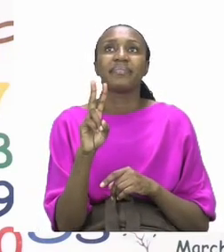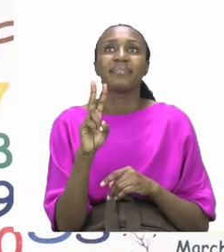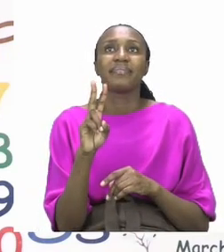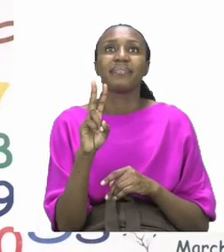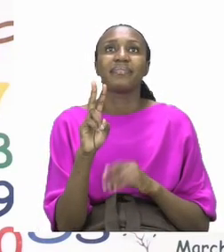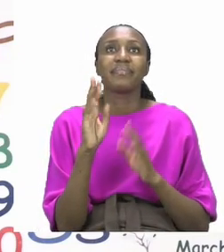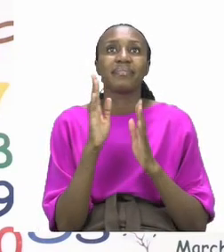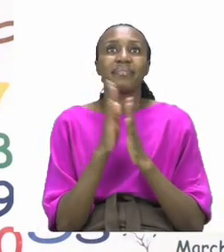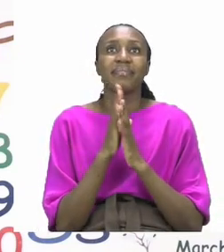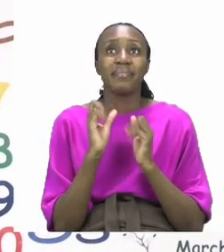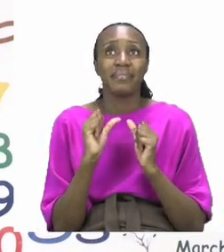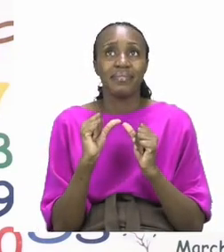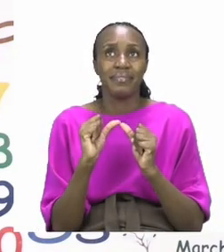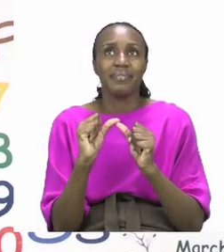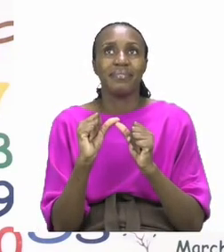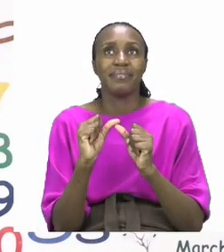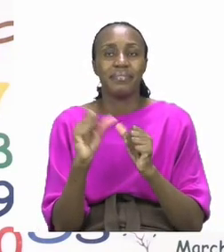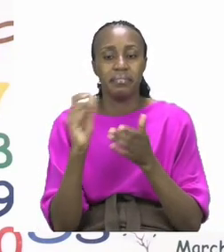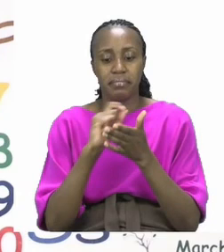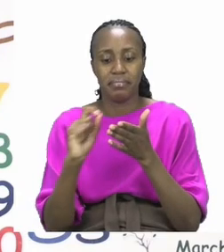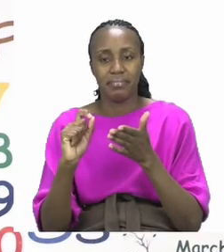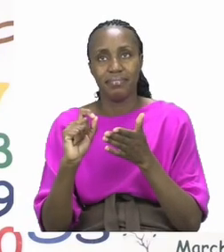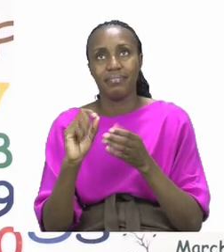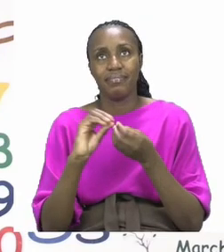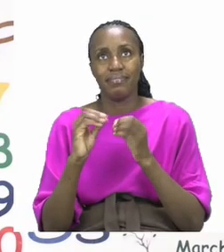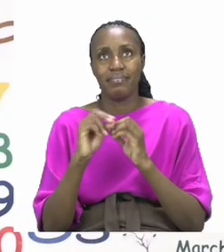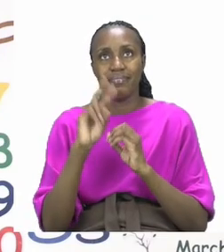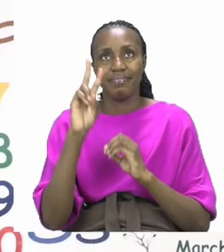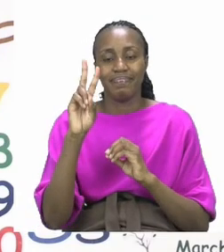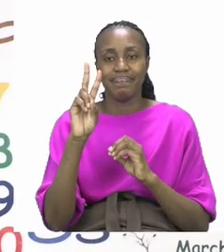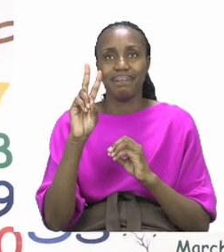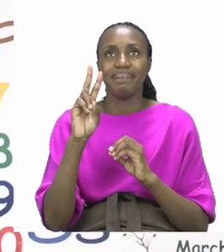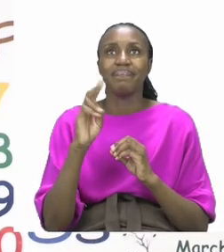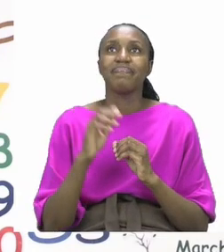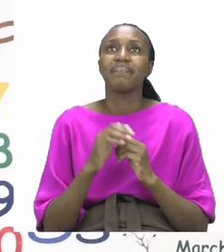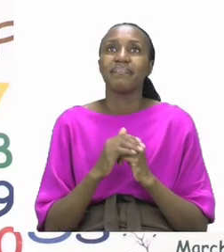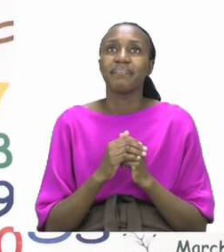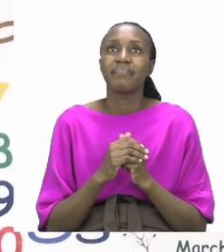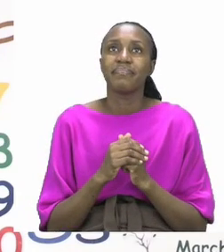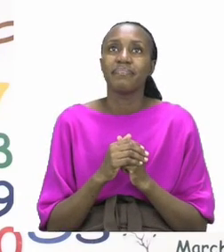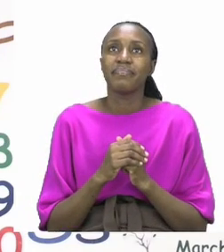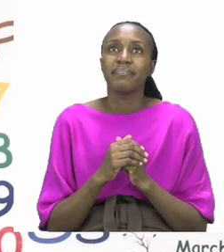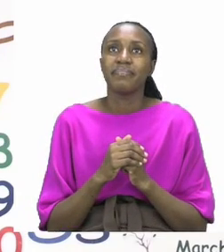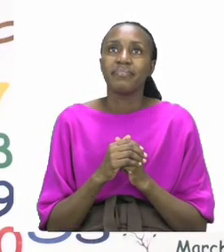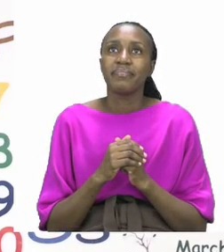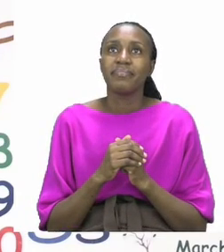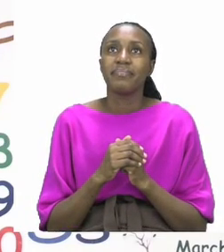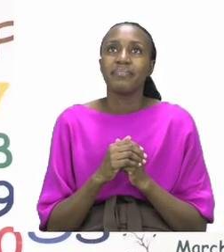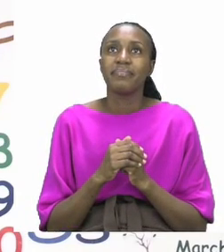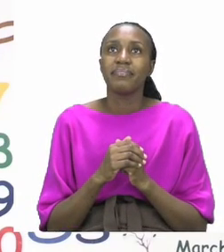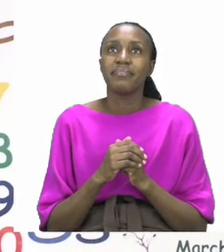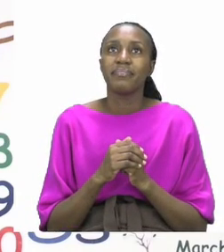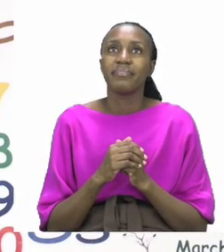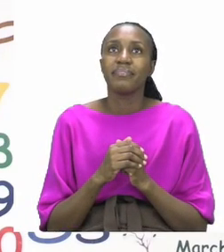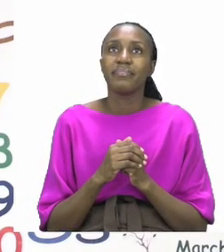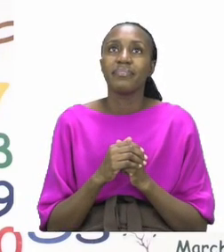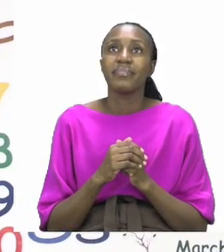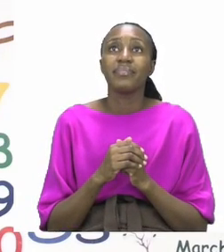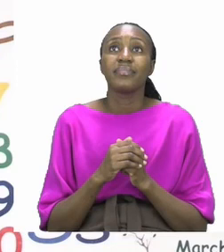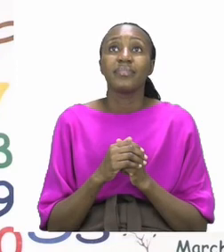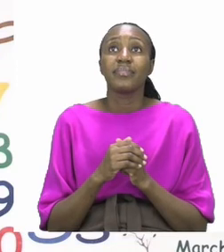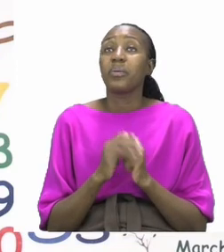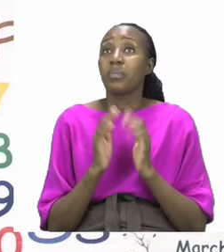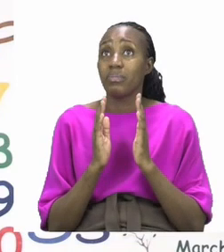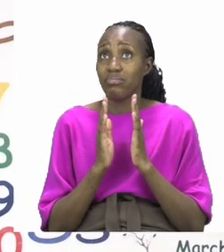go ahead and write your number 2. Now, The rest of